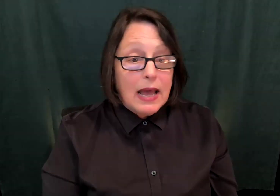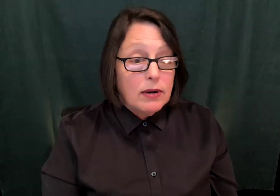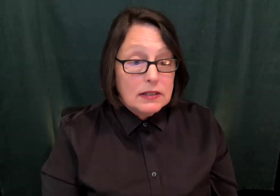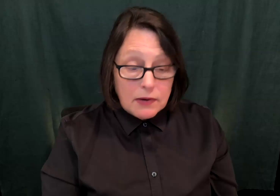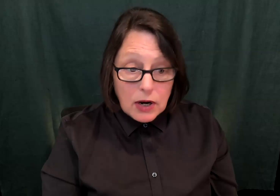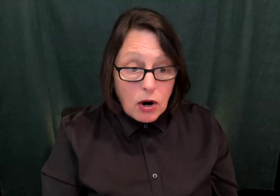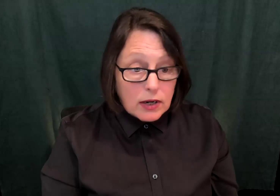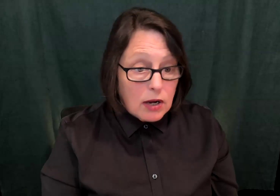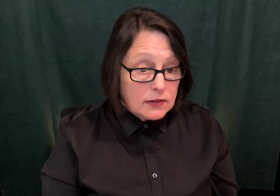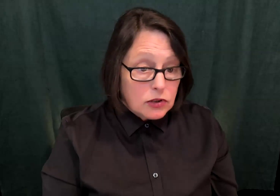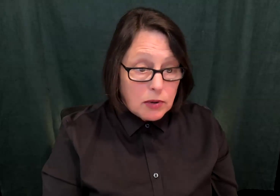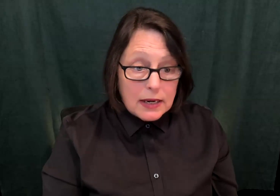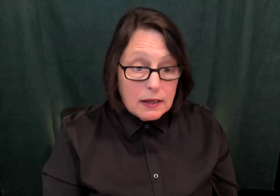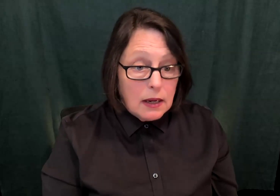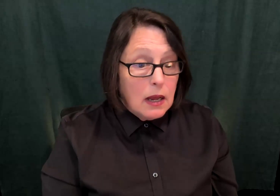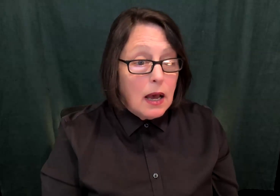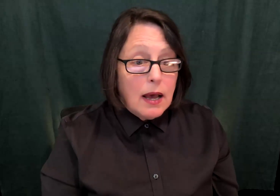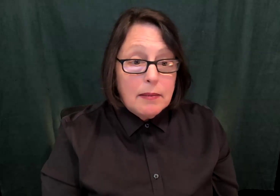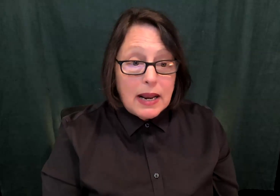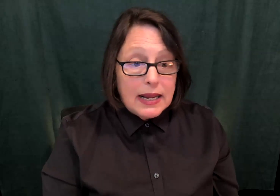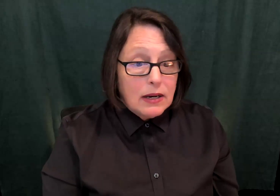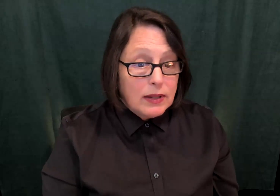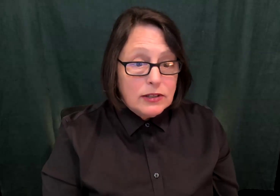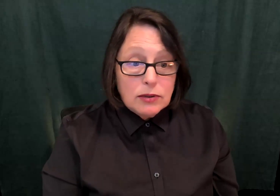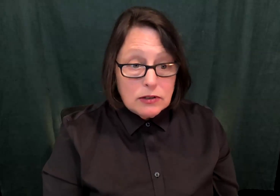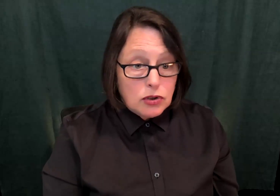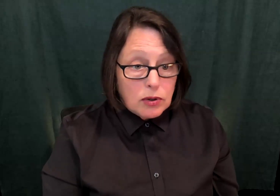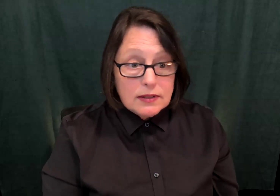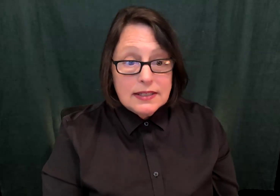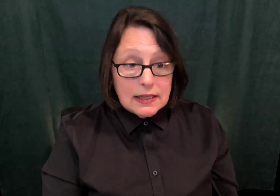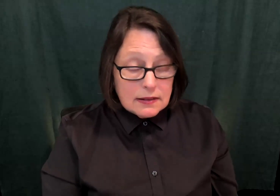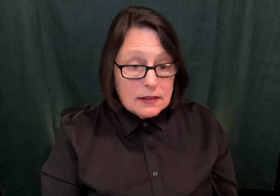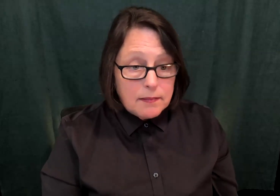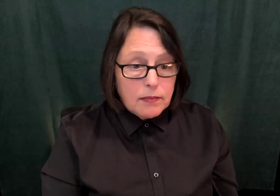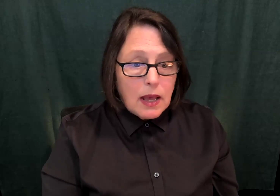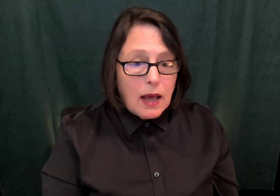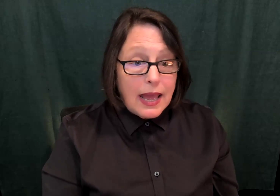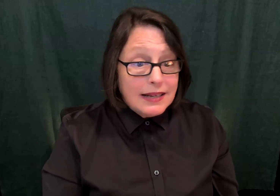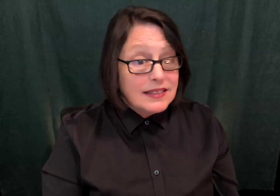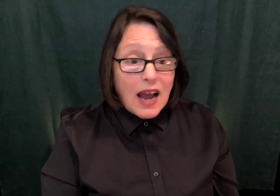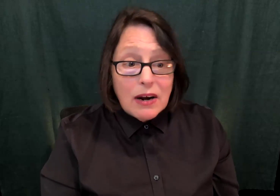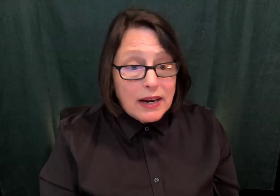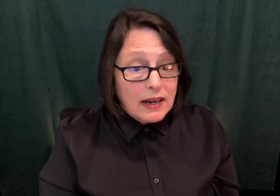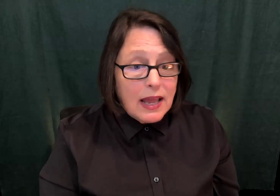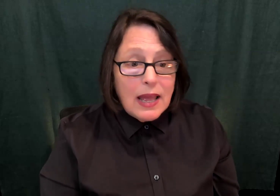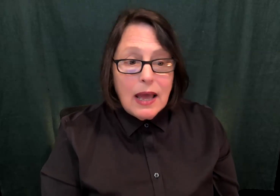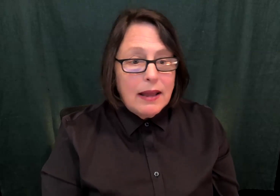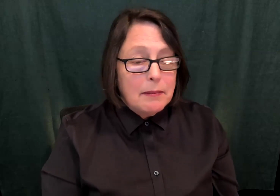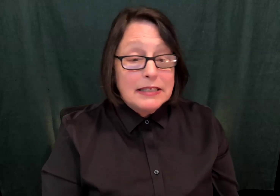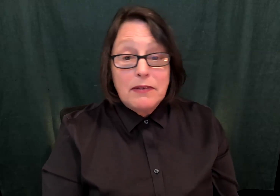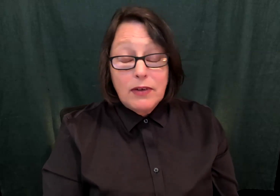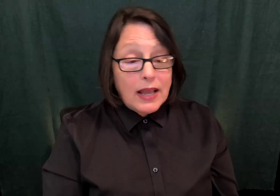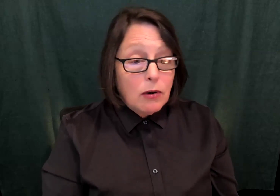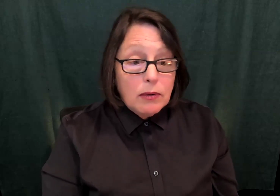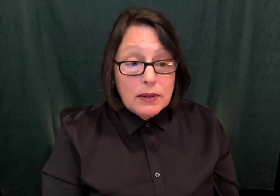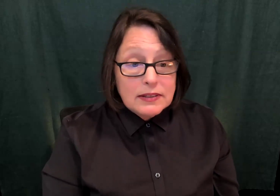becomes loud and it's very hard to concentrate. And I can only do it in short stints. And it's tiring. And it